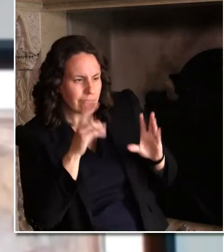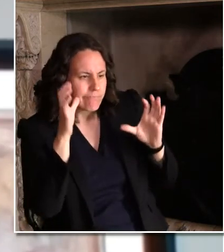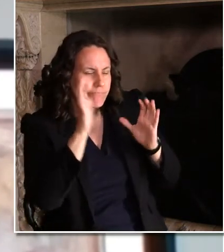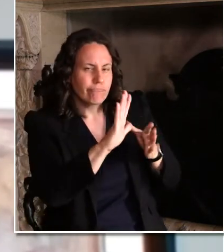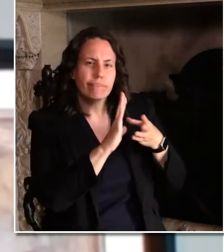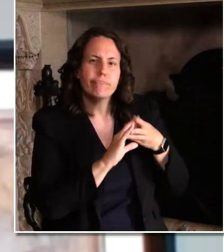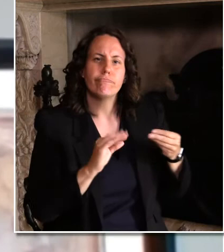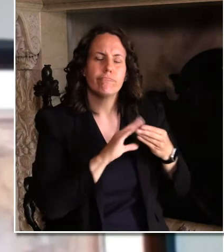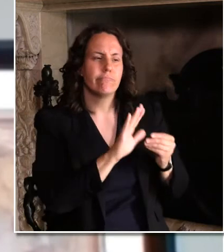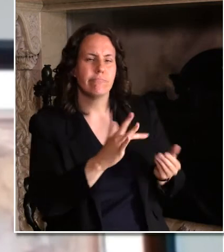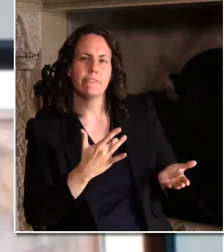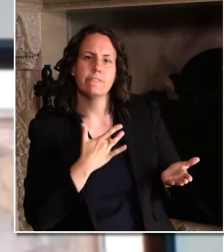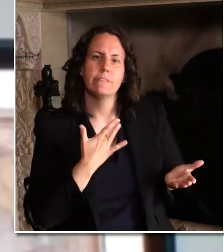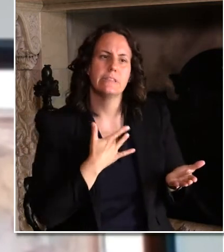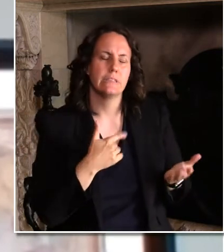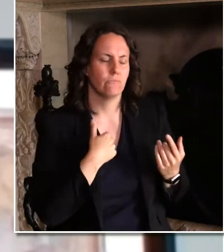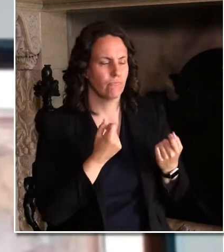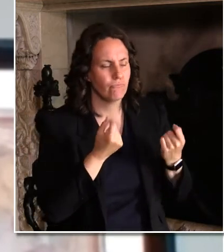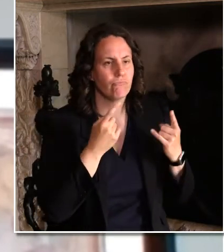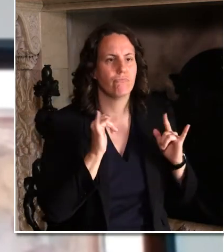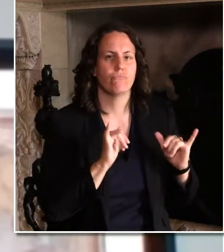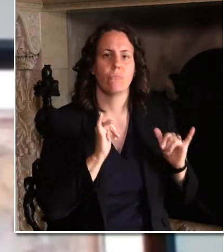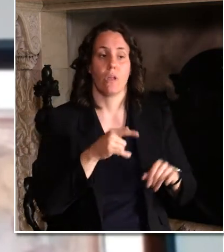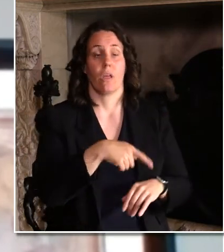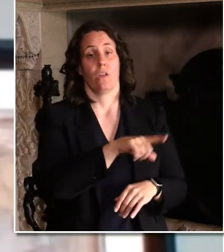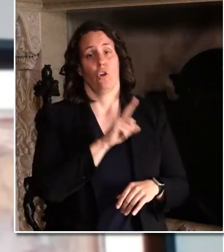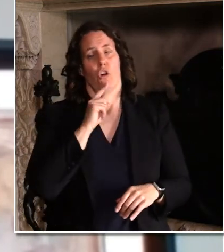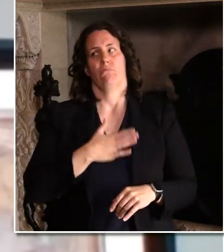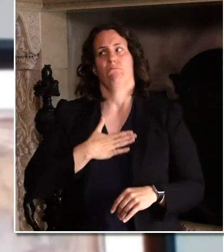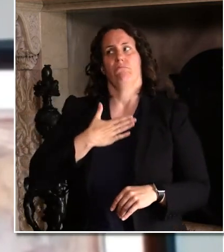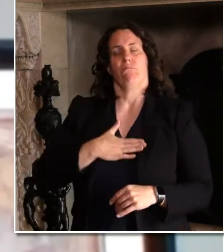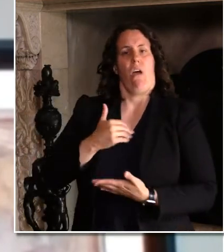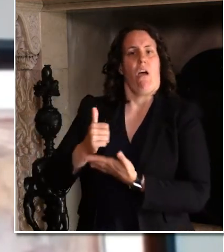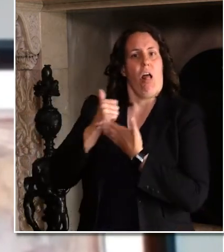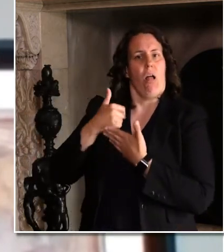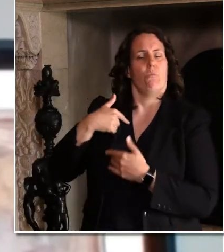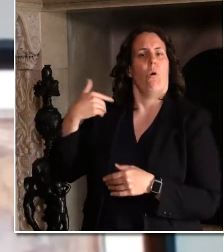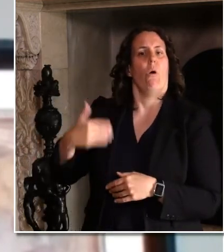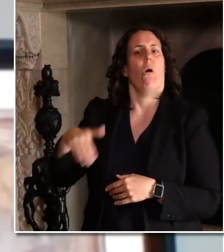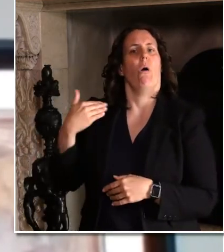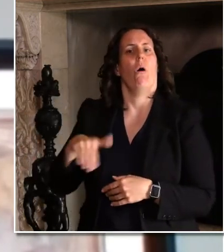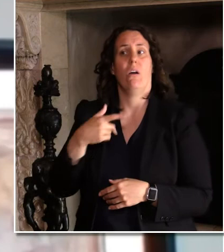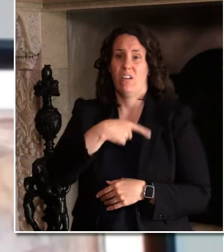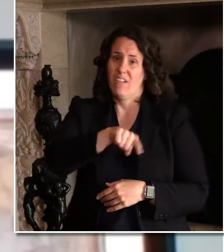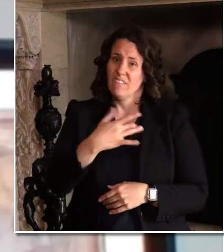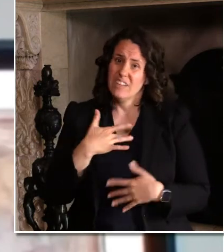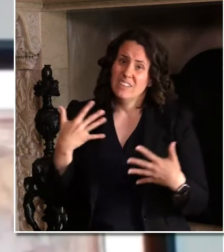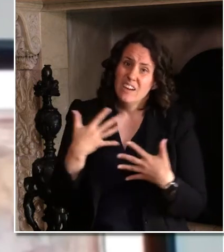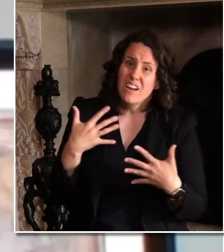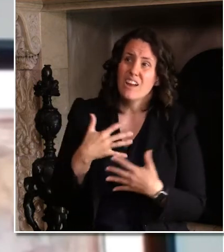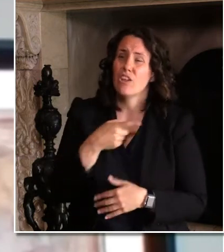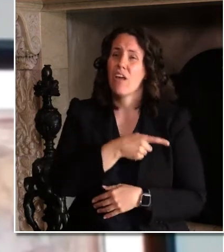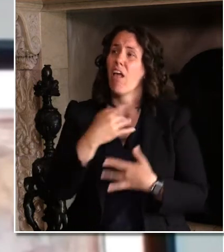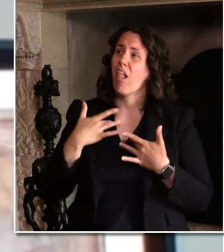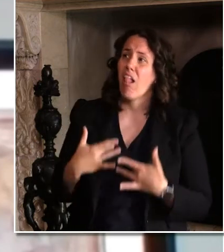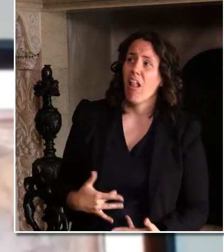of gratitude, but I also hear the worry and the fear, the possible reality that they will not see their family again until they are